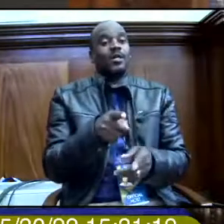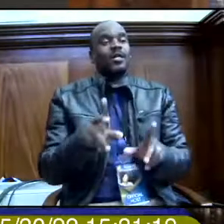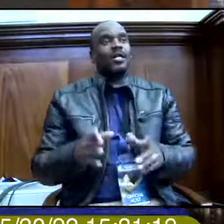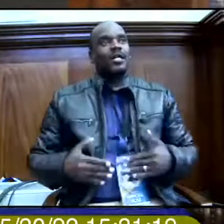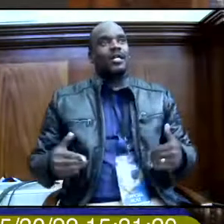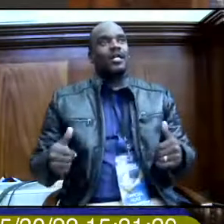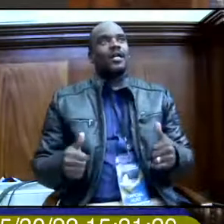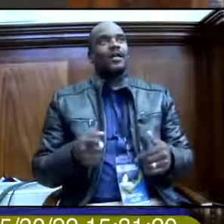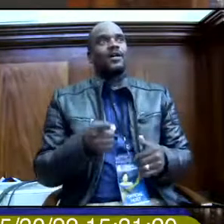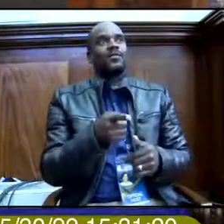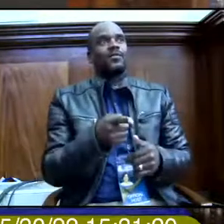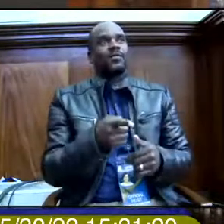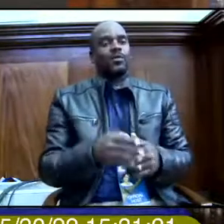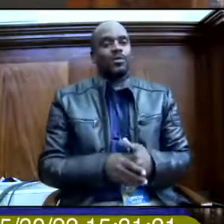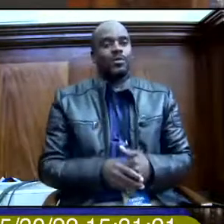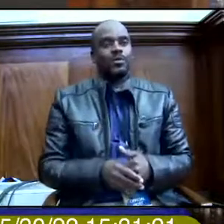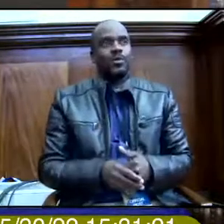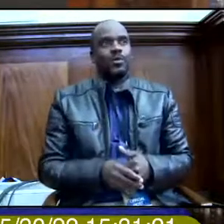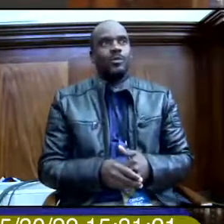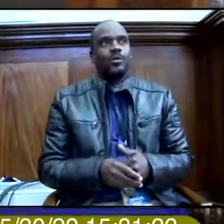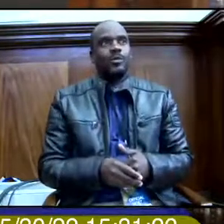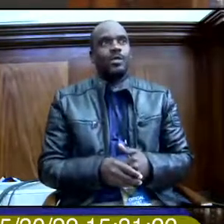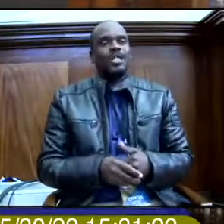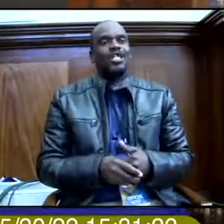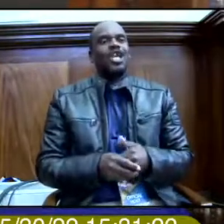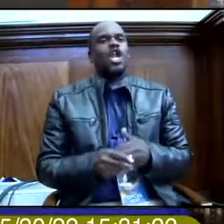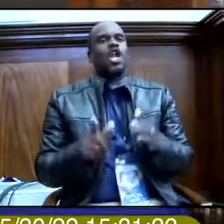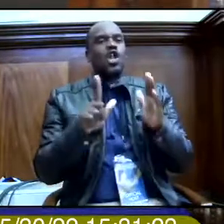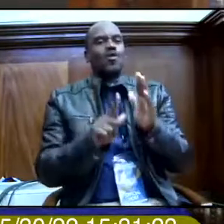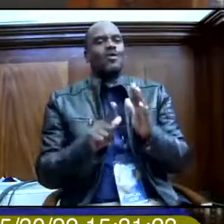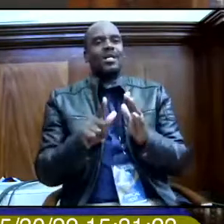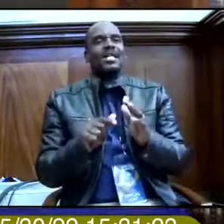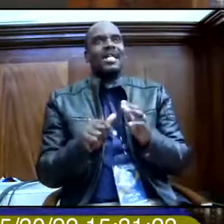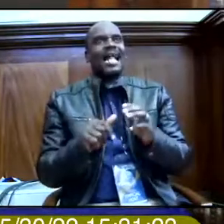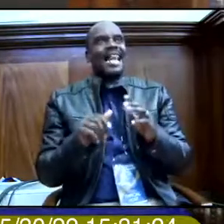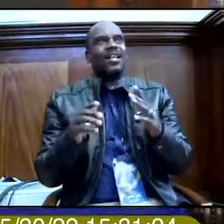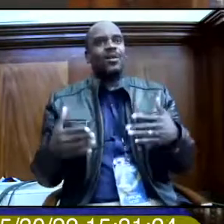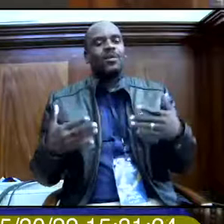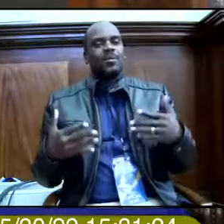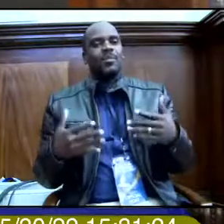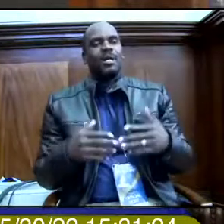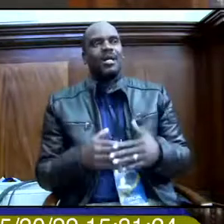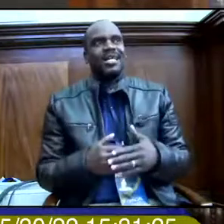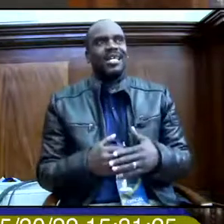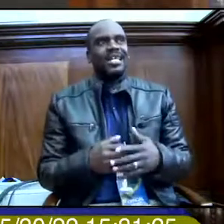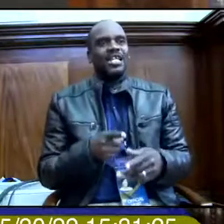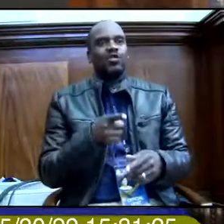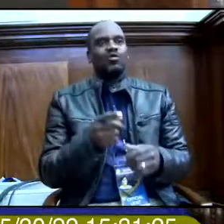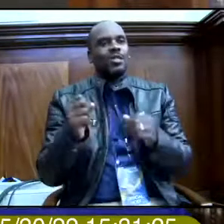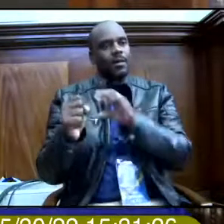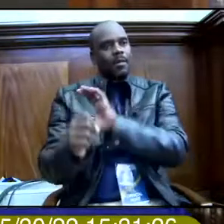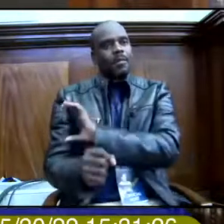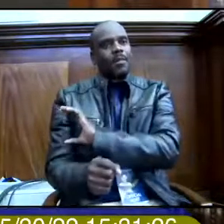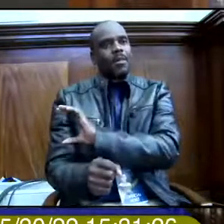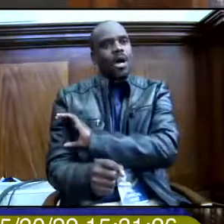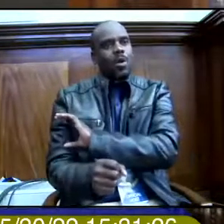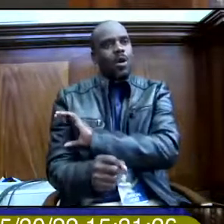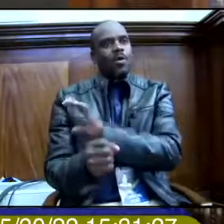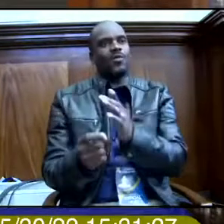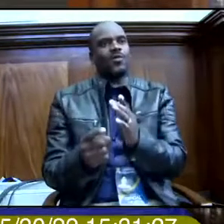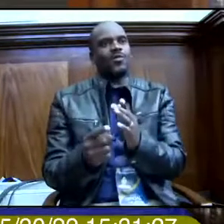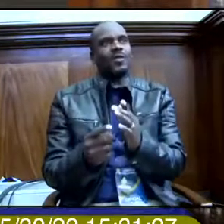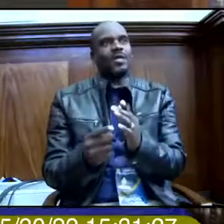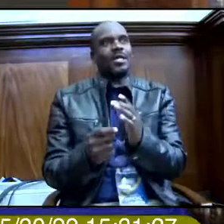such as those preventing logical planning in urban areas due to the power of the real estate